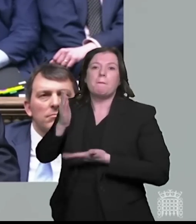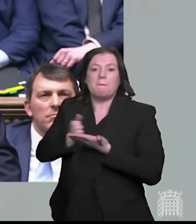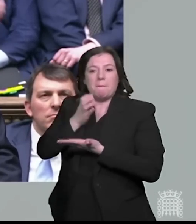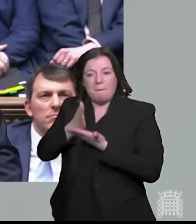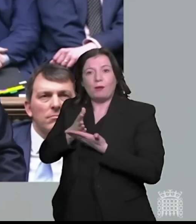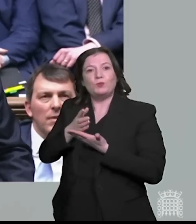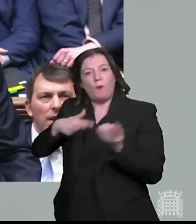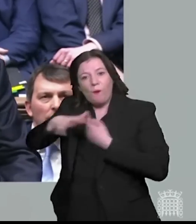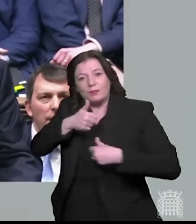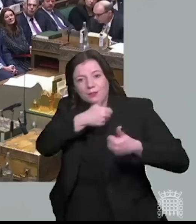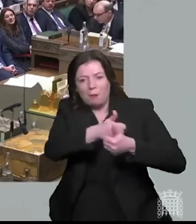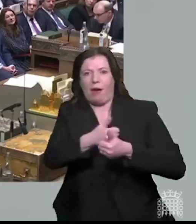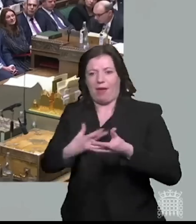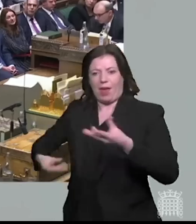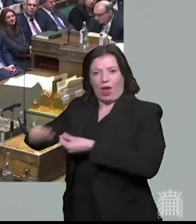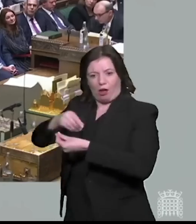our economy.